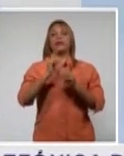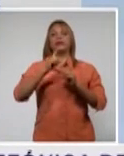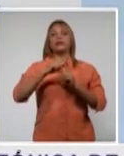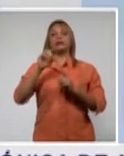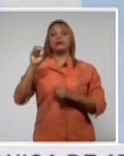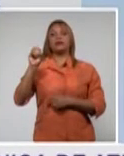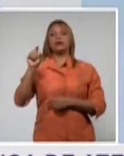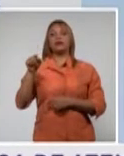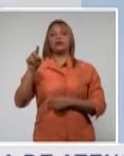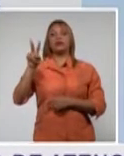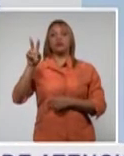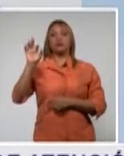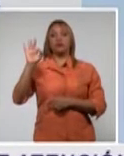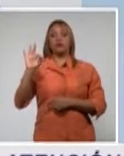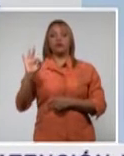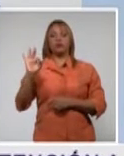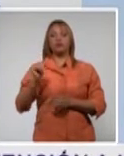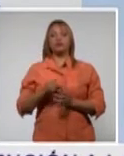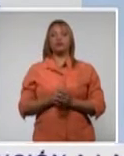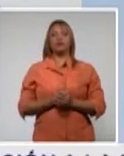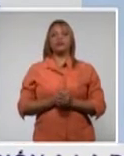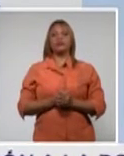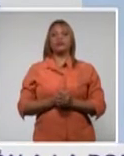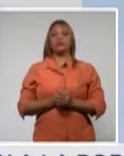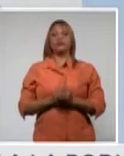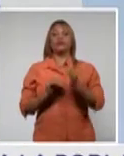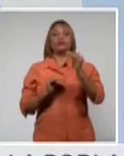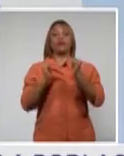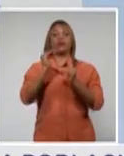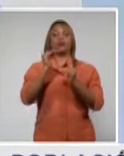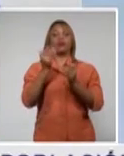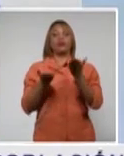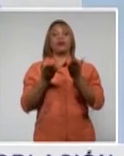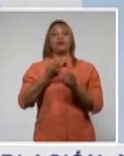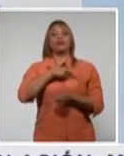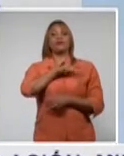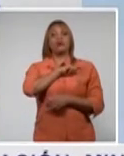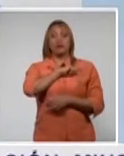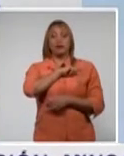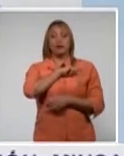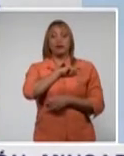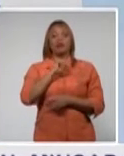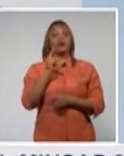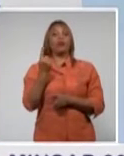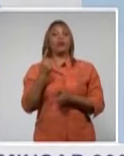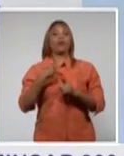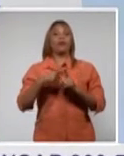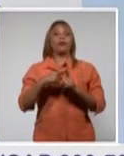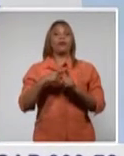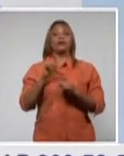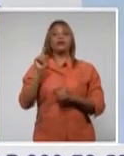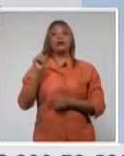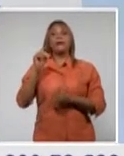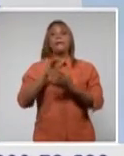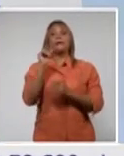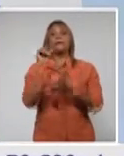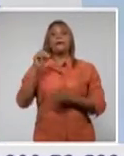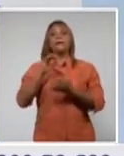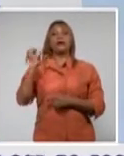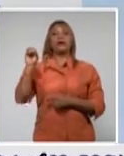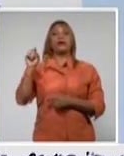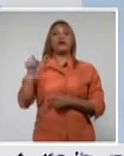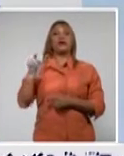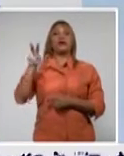with 0.37, Matanzas with 0.28, higher than yesterday's